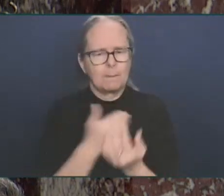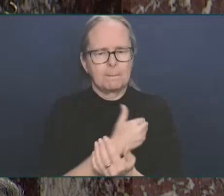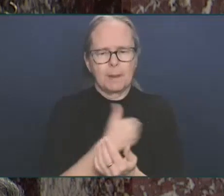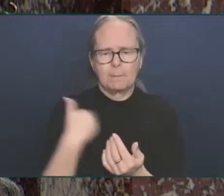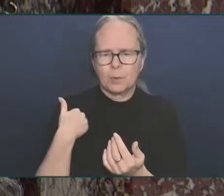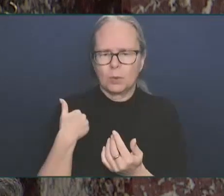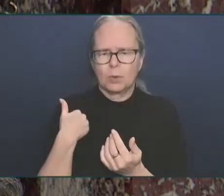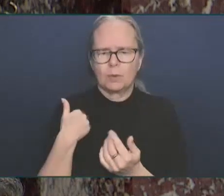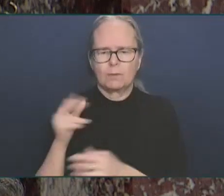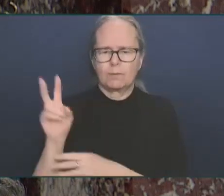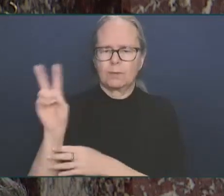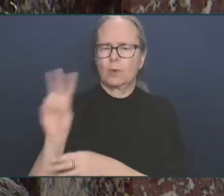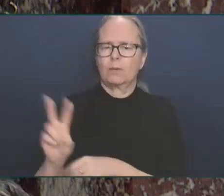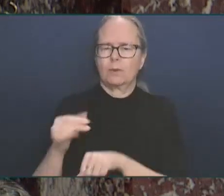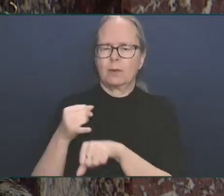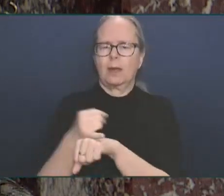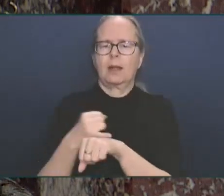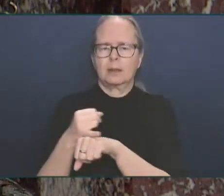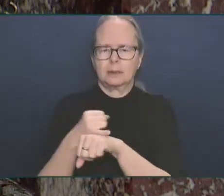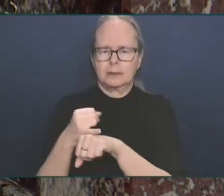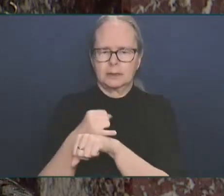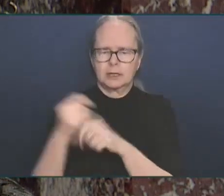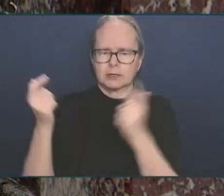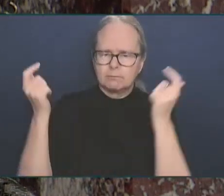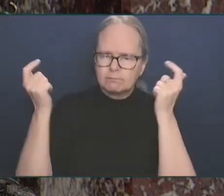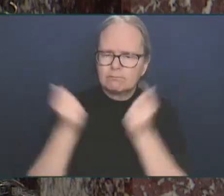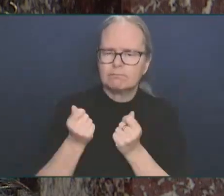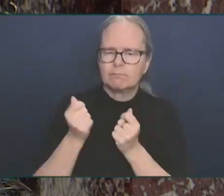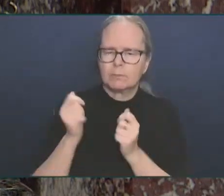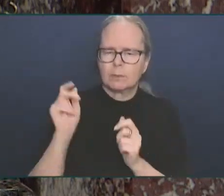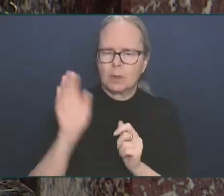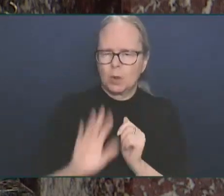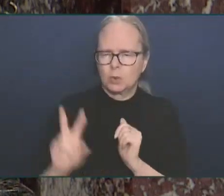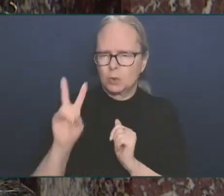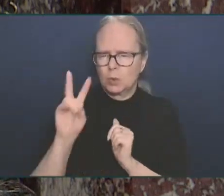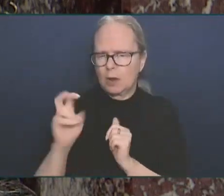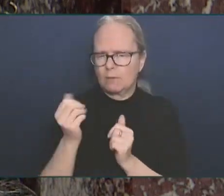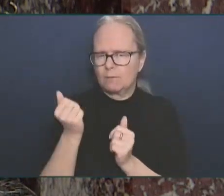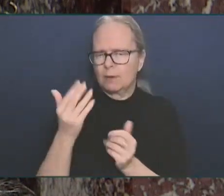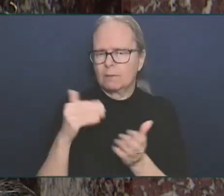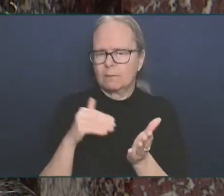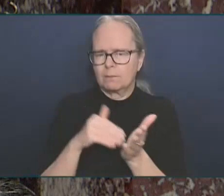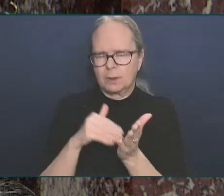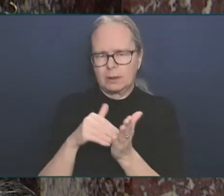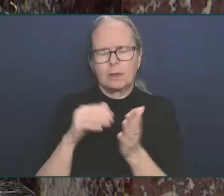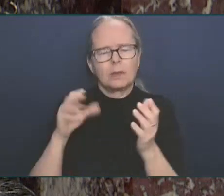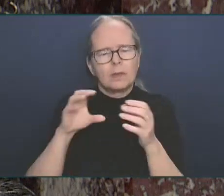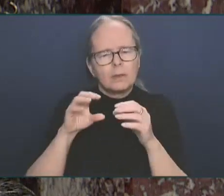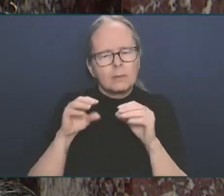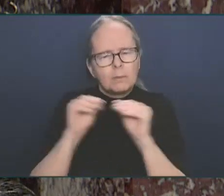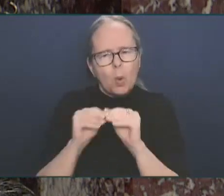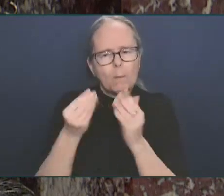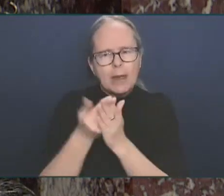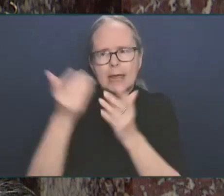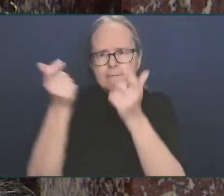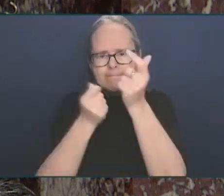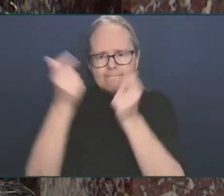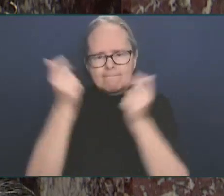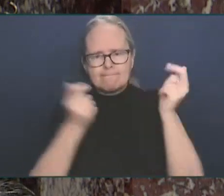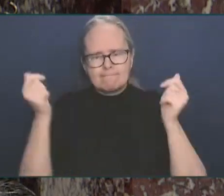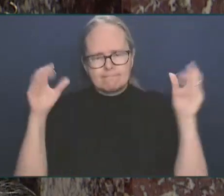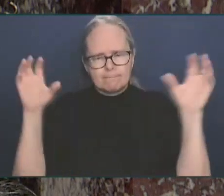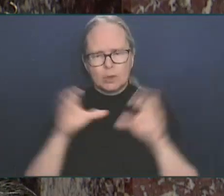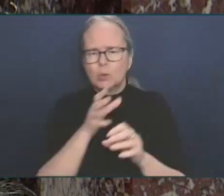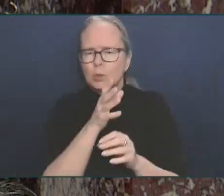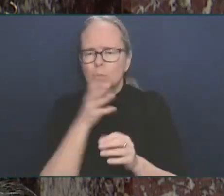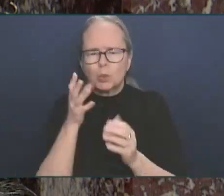million into new investment into the region. Rural communities on Vancouver Island and on the coast have been waiting